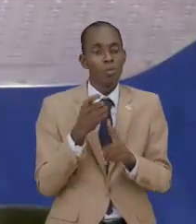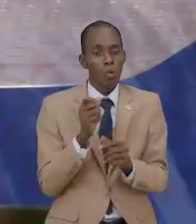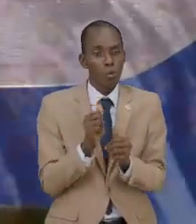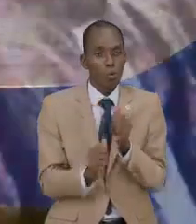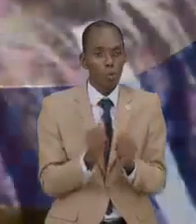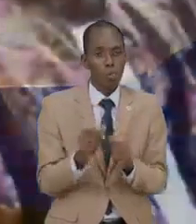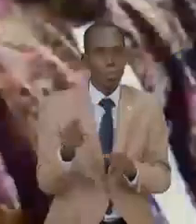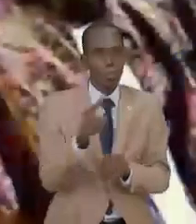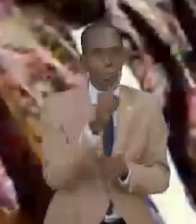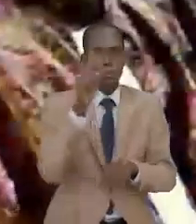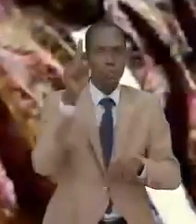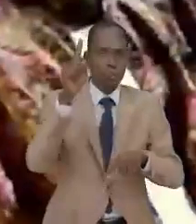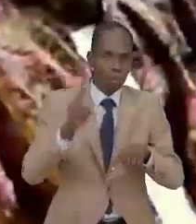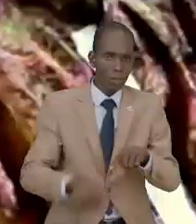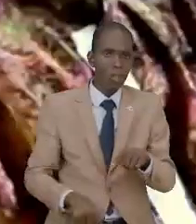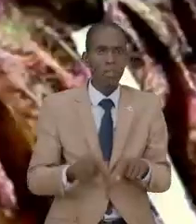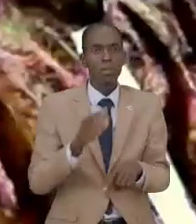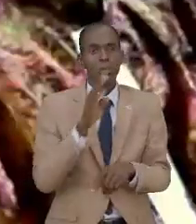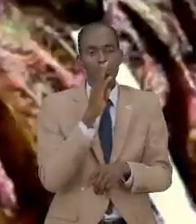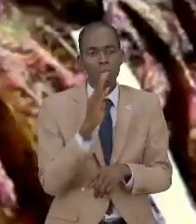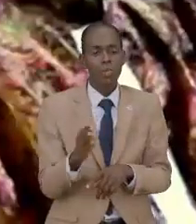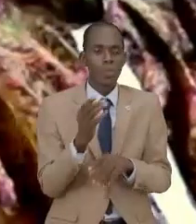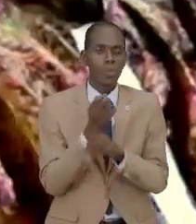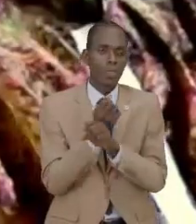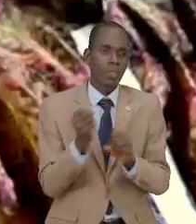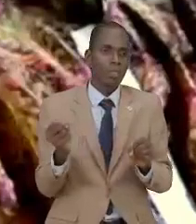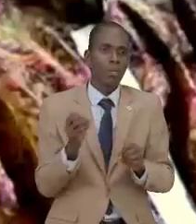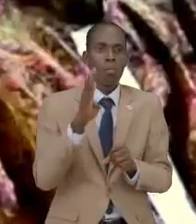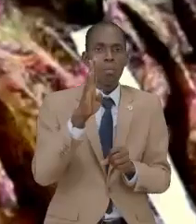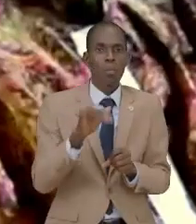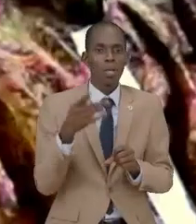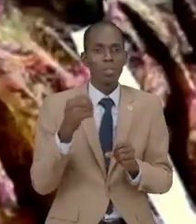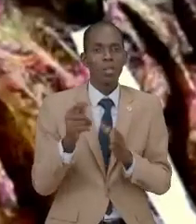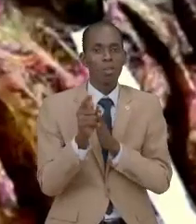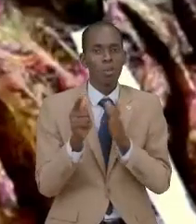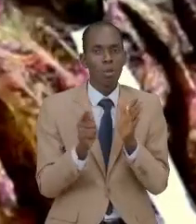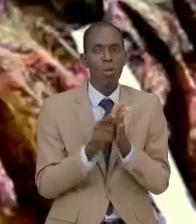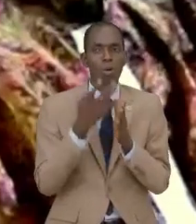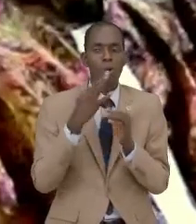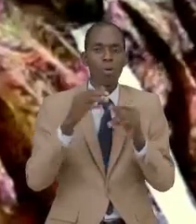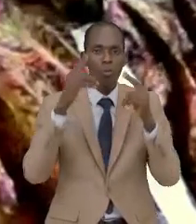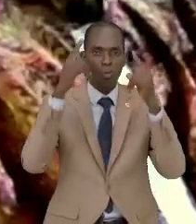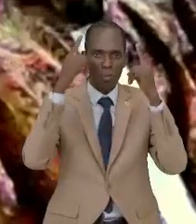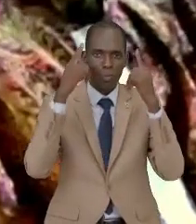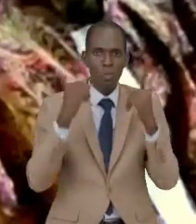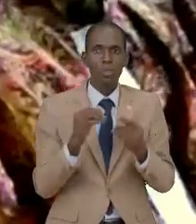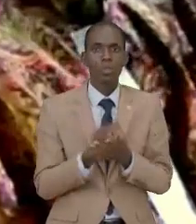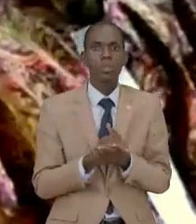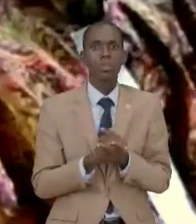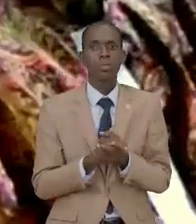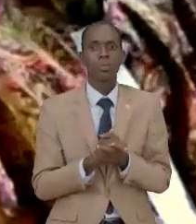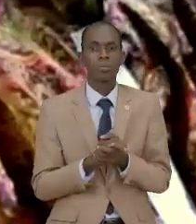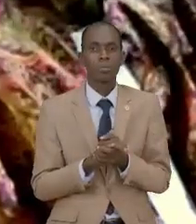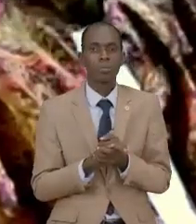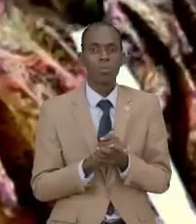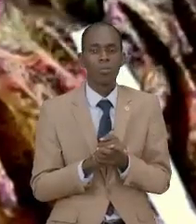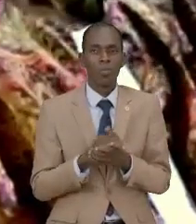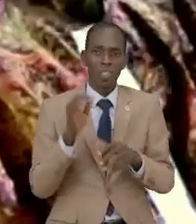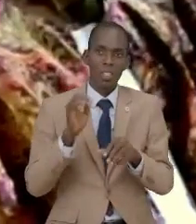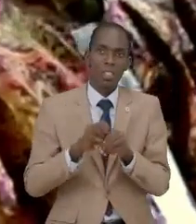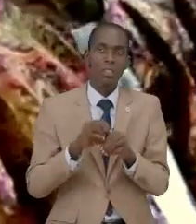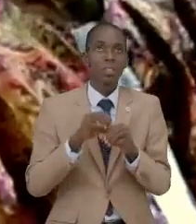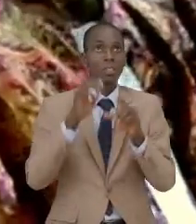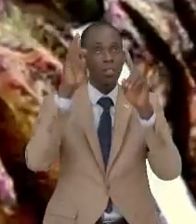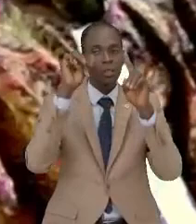which ye could not be justified by the law of Moses. In him we